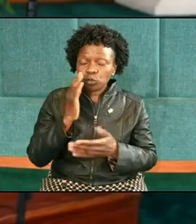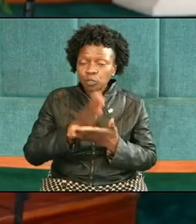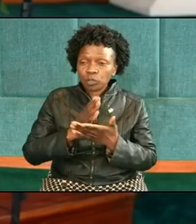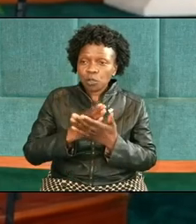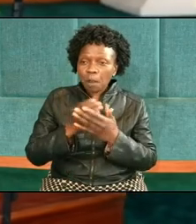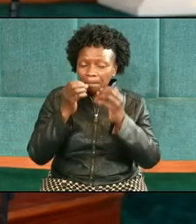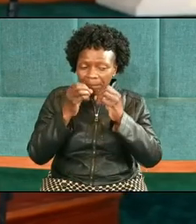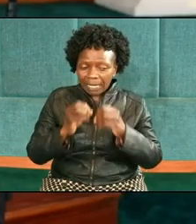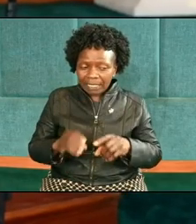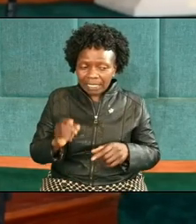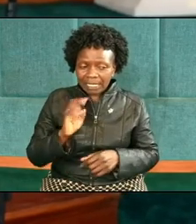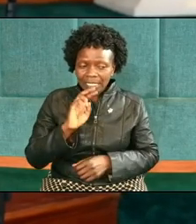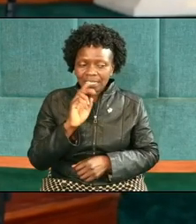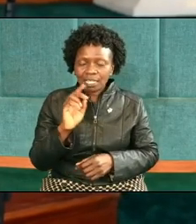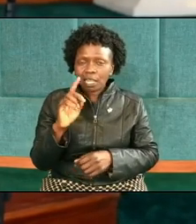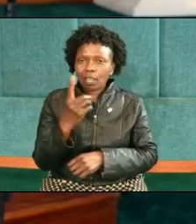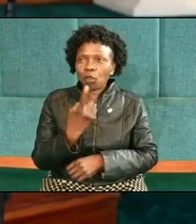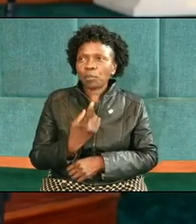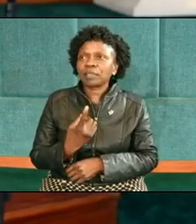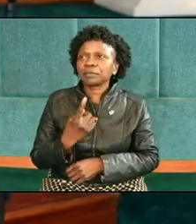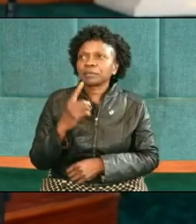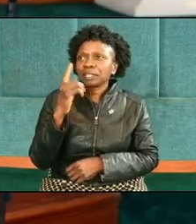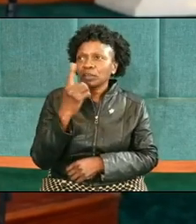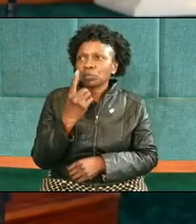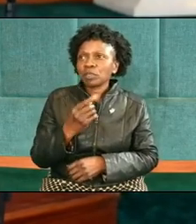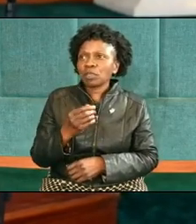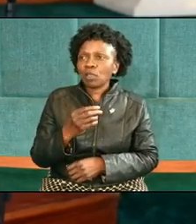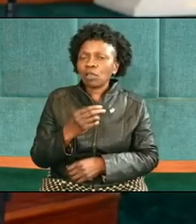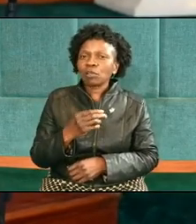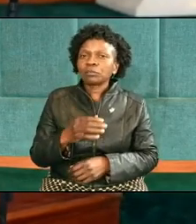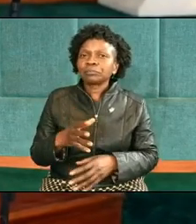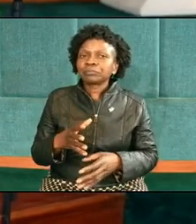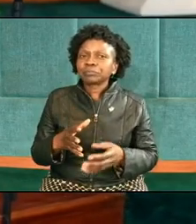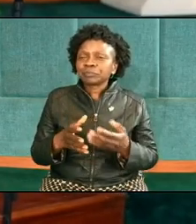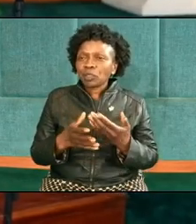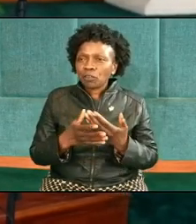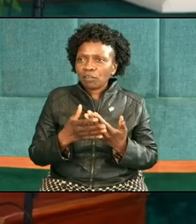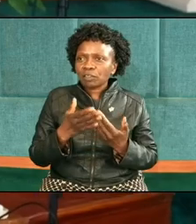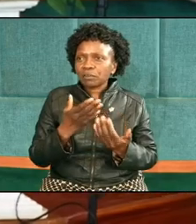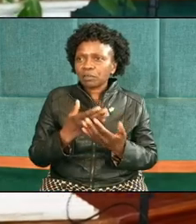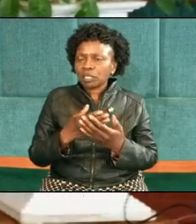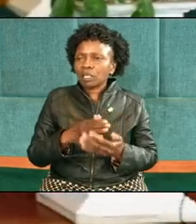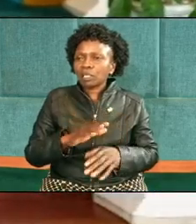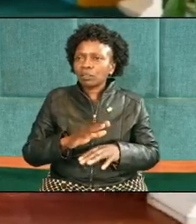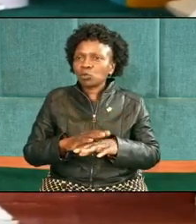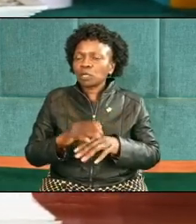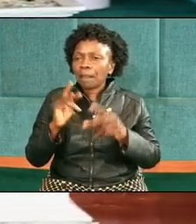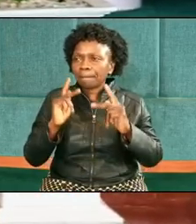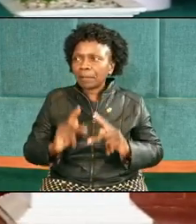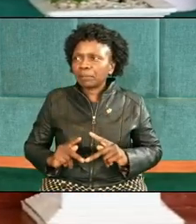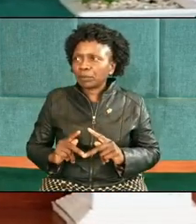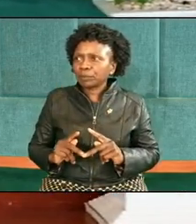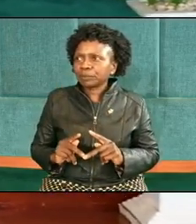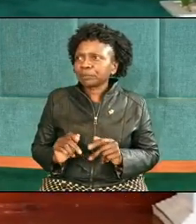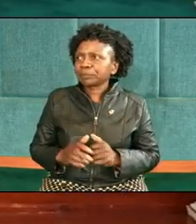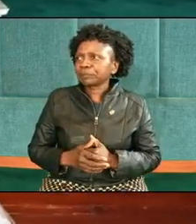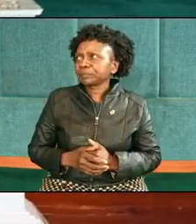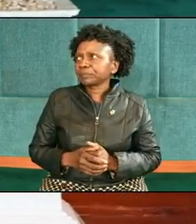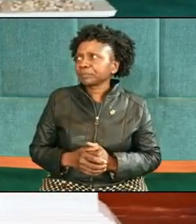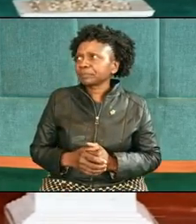you receive the Nairobi's hospitality and the hospitality here at Nairobi